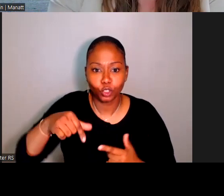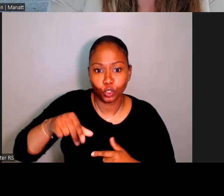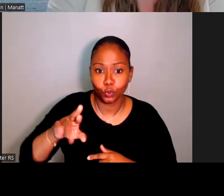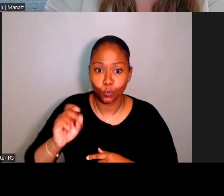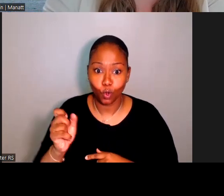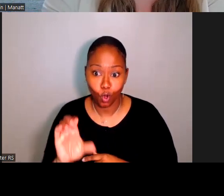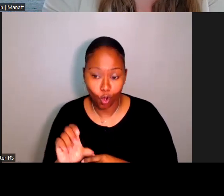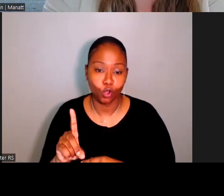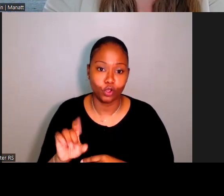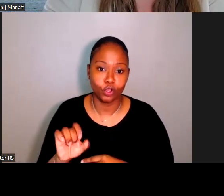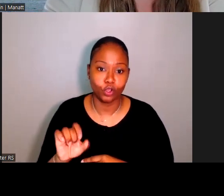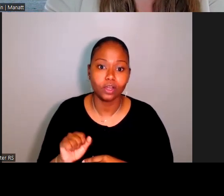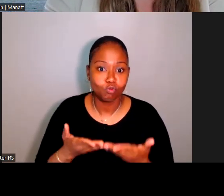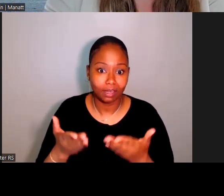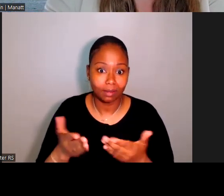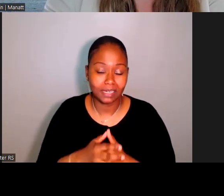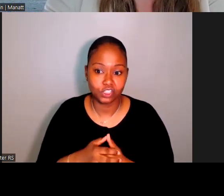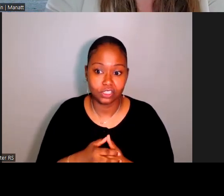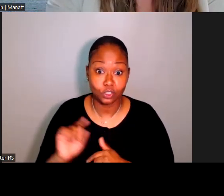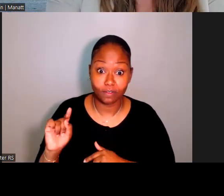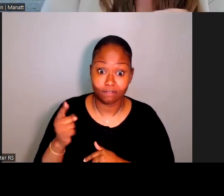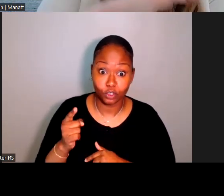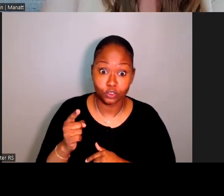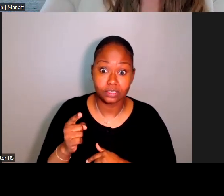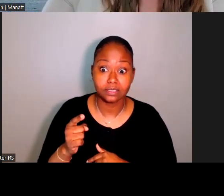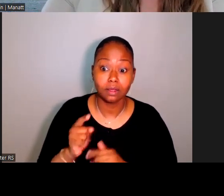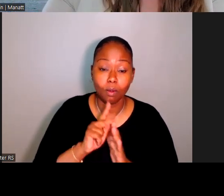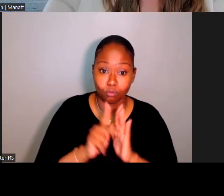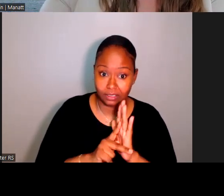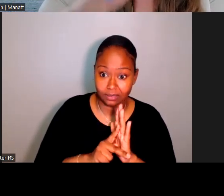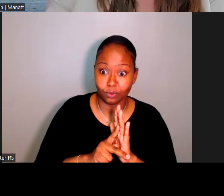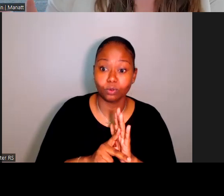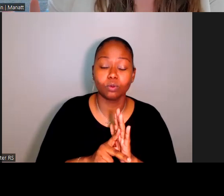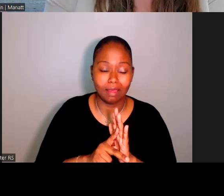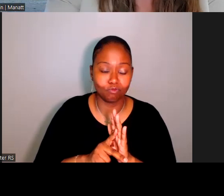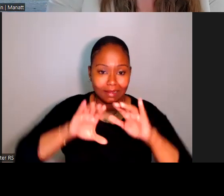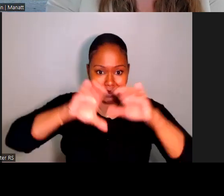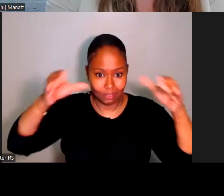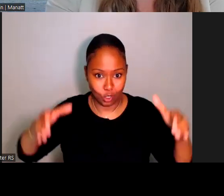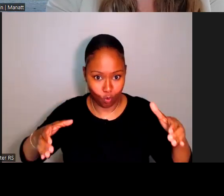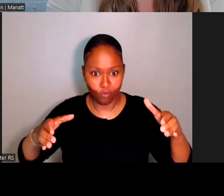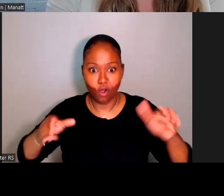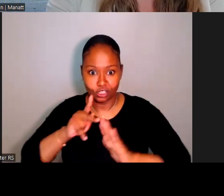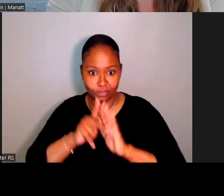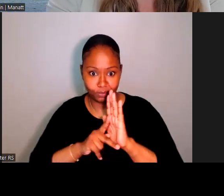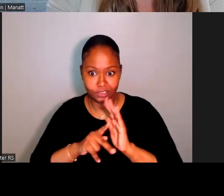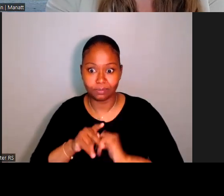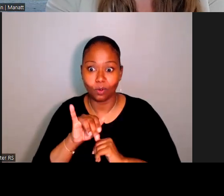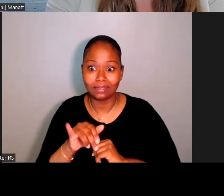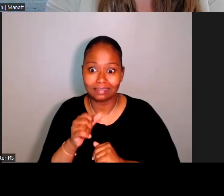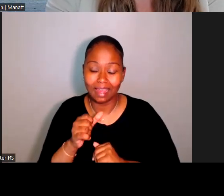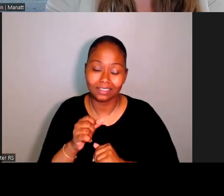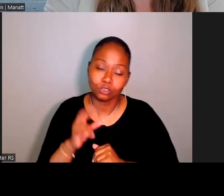go together. So the first principle, and it's the overarching principle across all of this, is that to reasonably